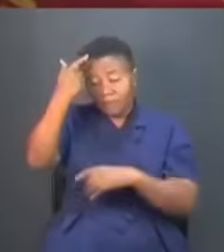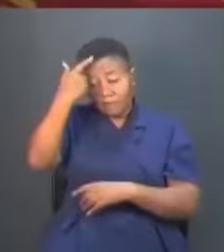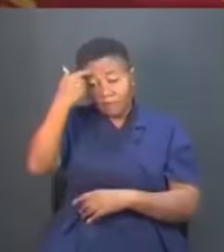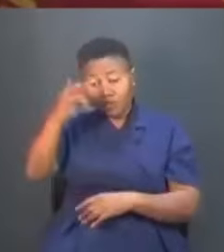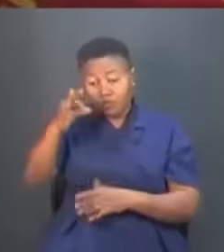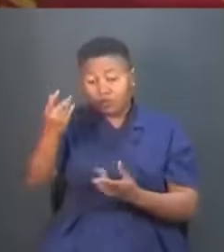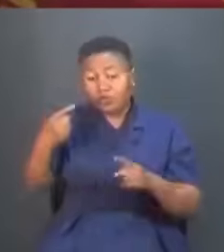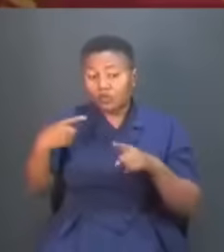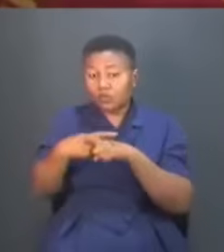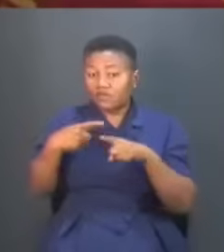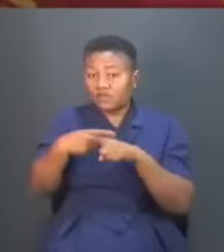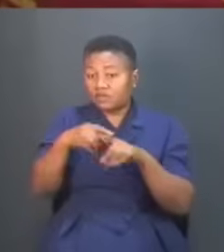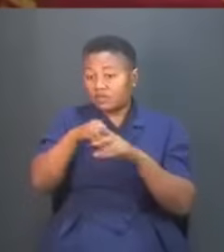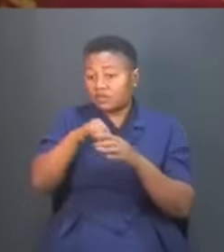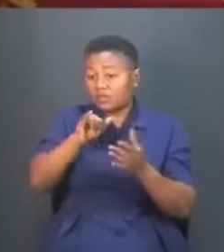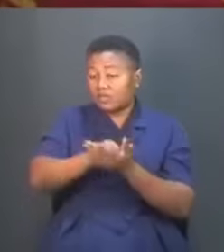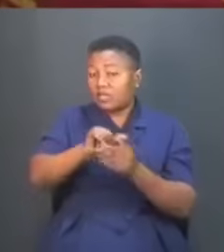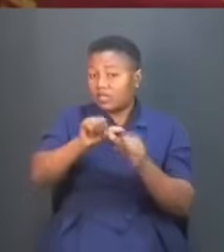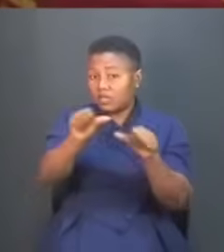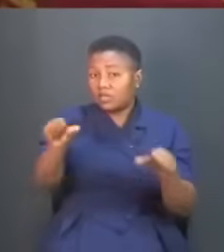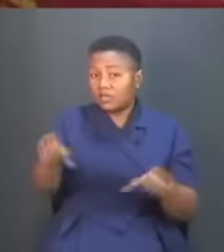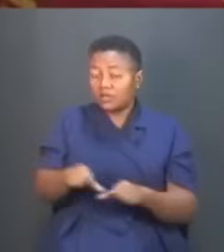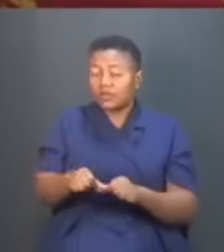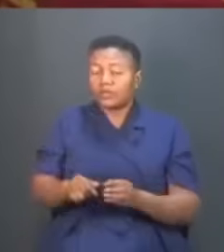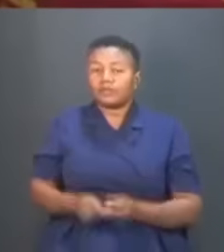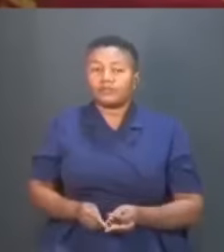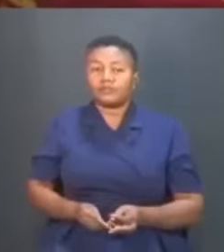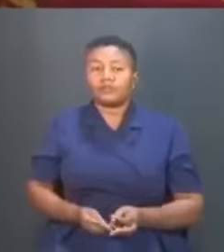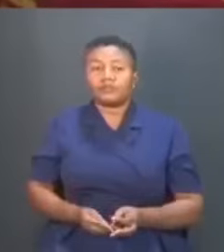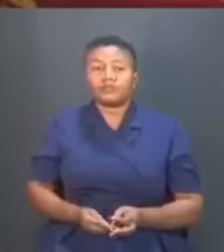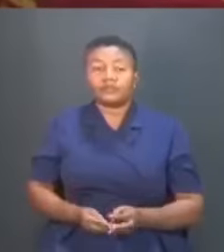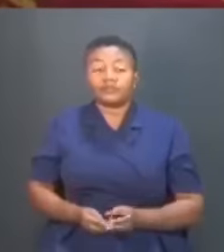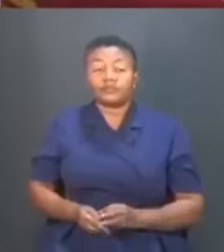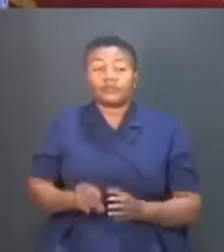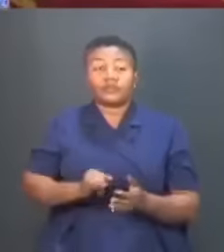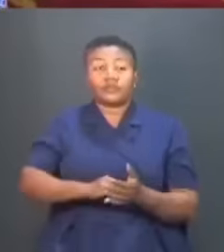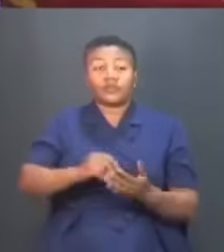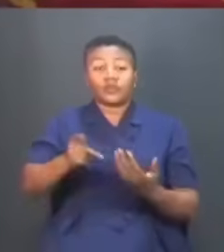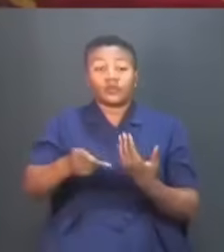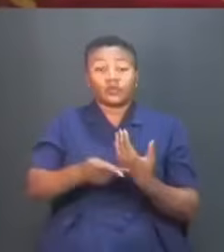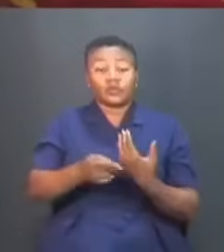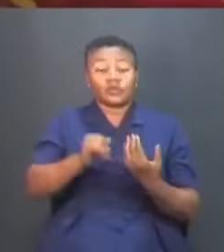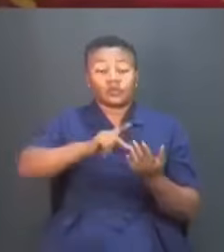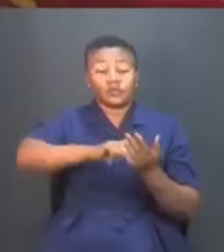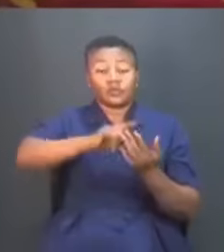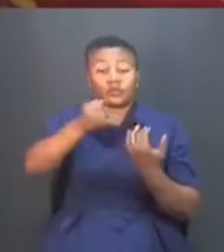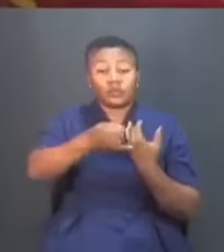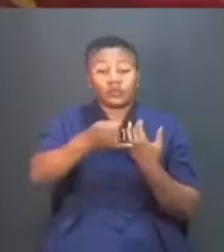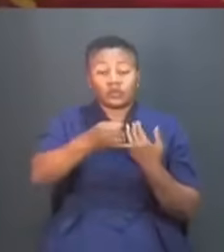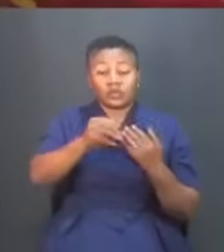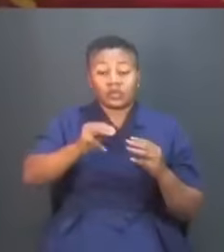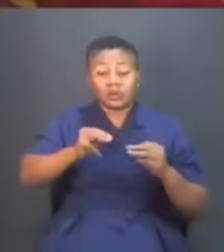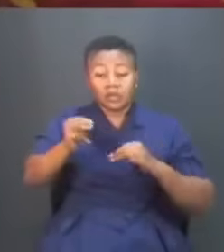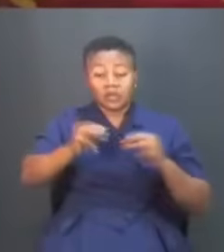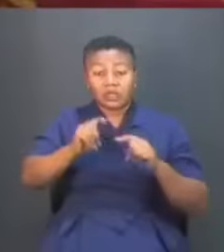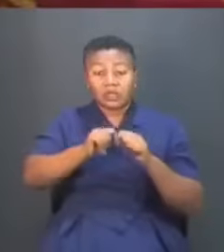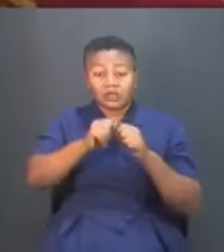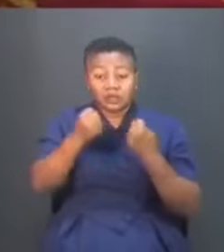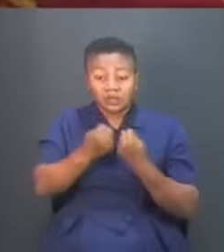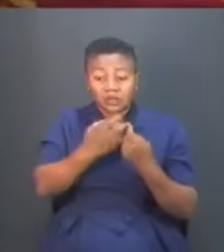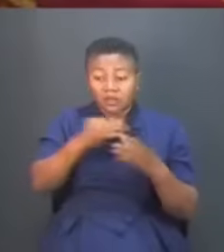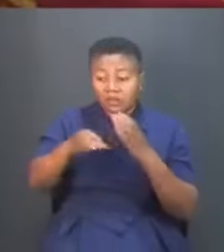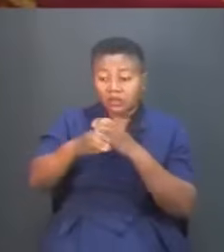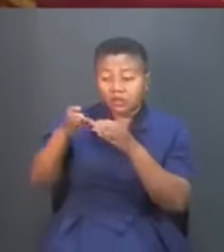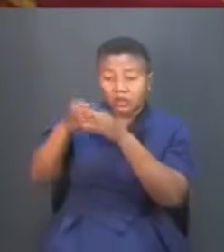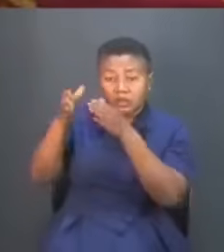conflict situation. Mr. Speaker, the project management team and the contractor are currently monitoring